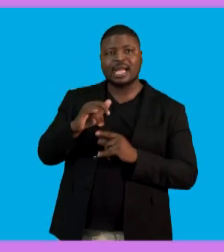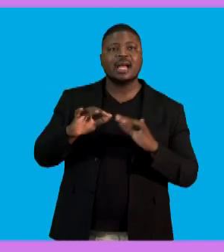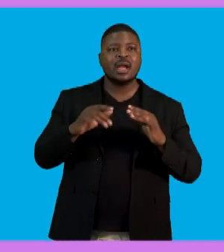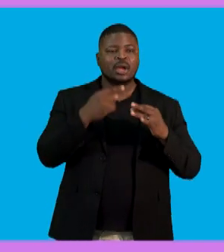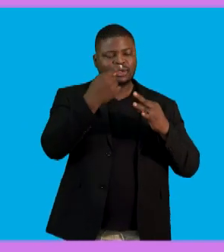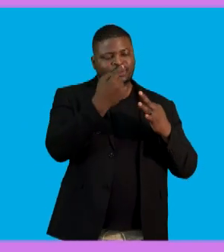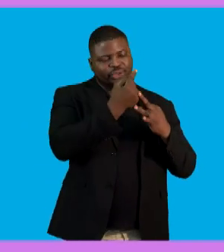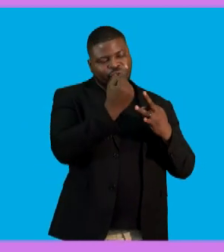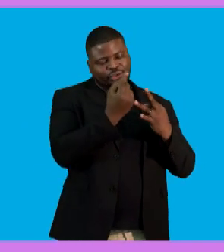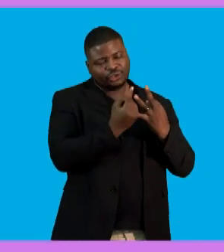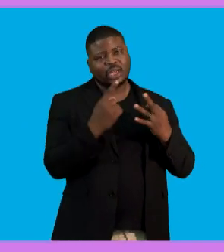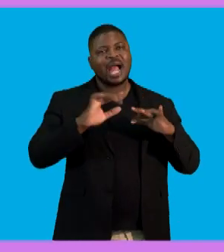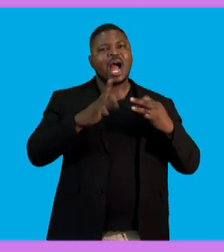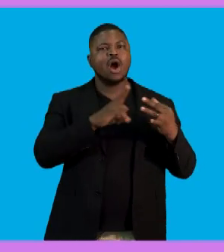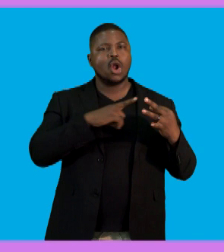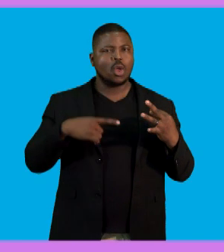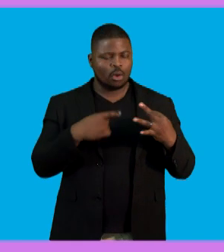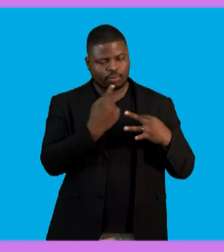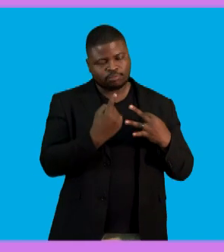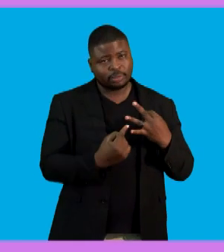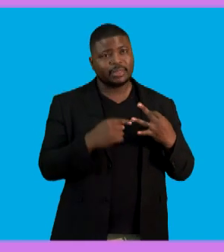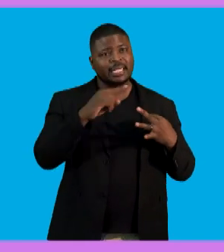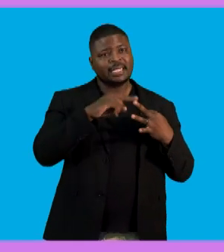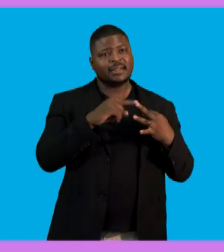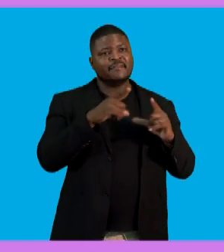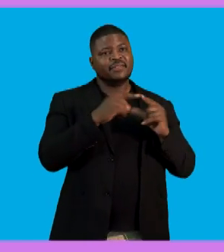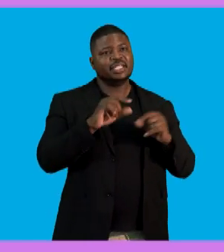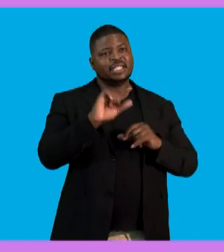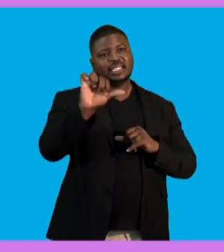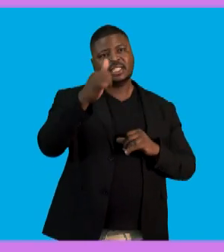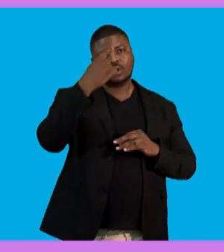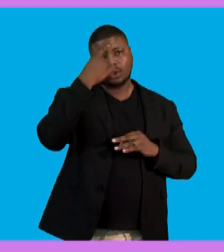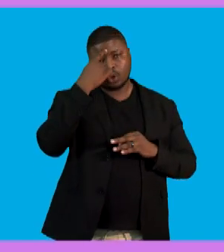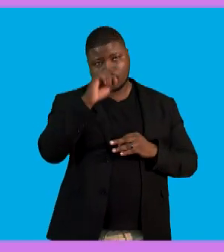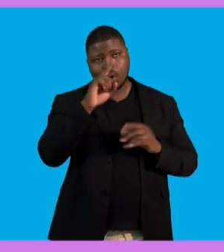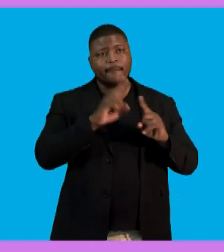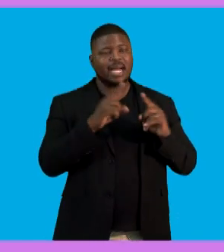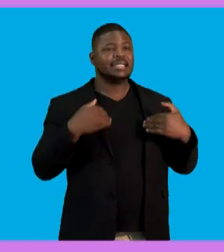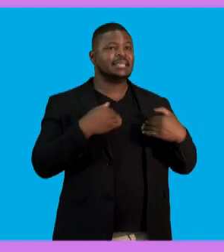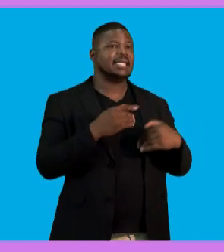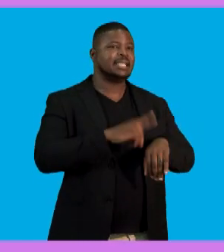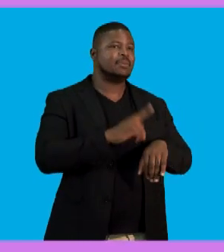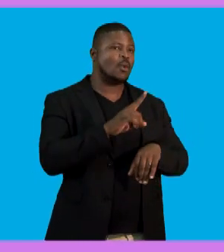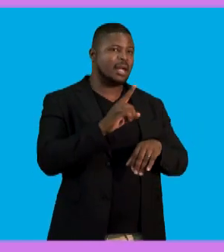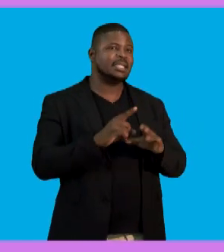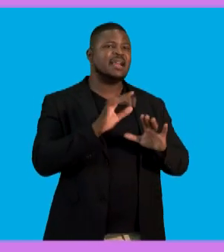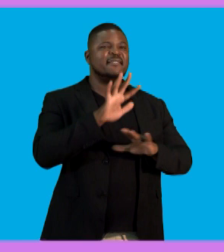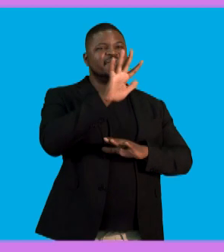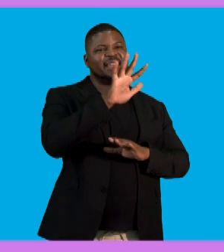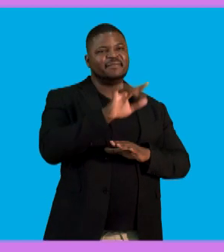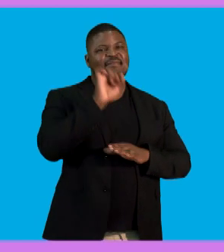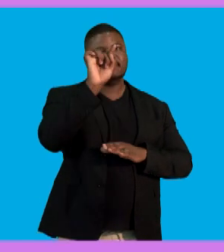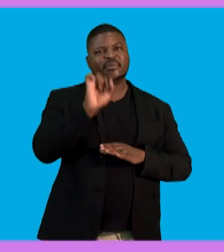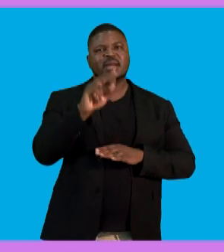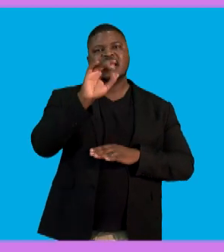show take. So the first one, it ends at 6 o'clock, but it starts at 23 minutes